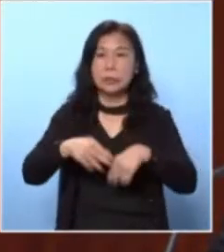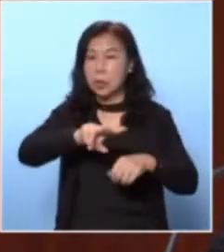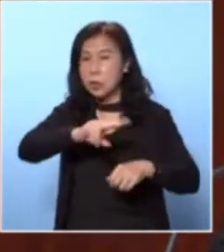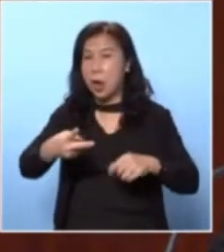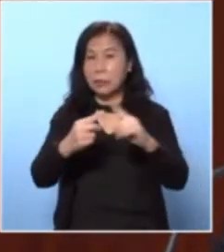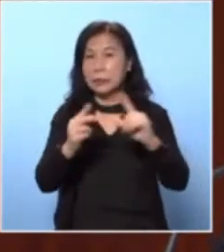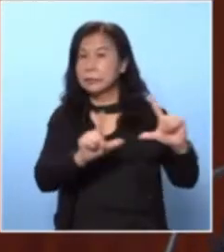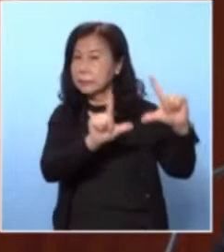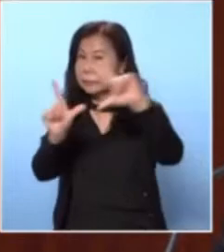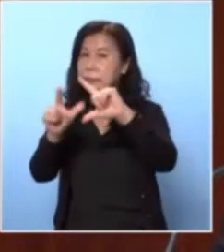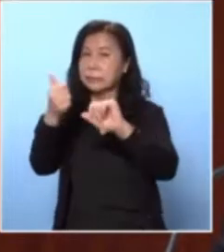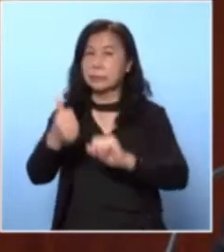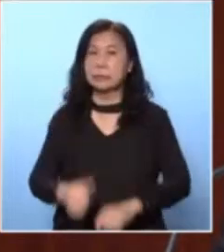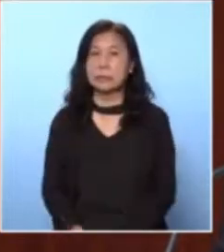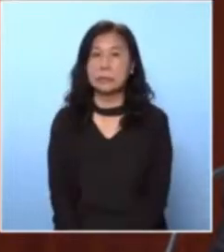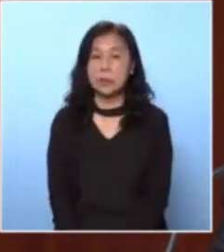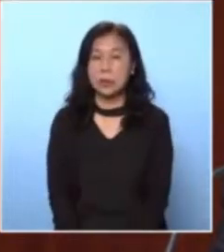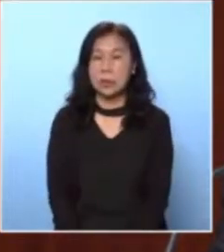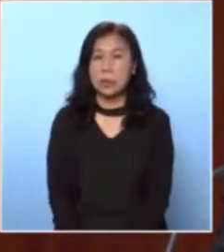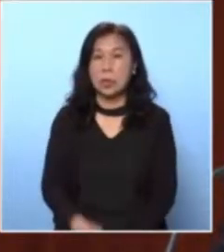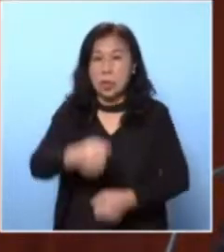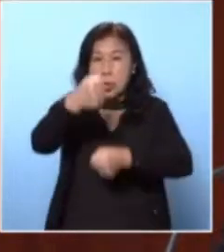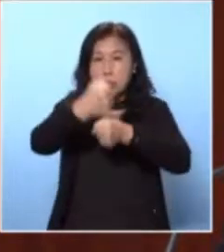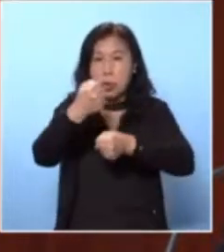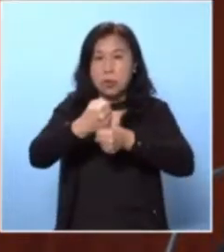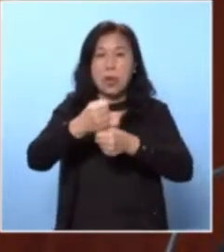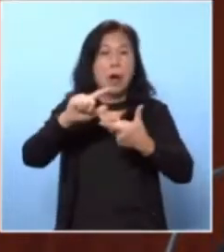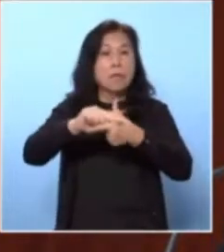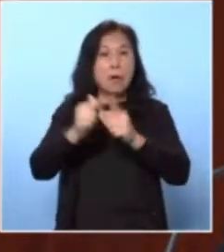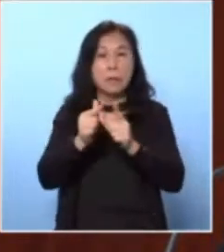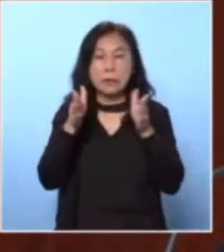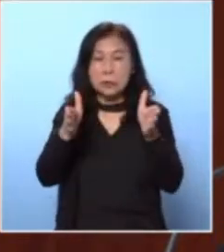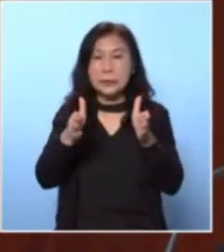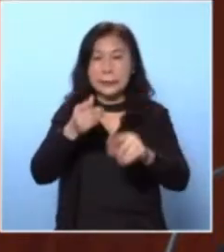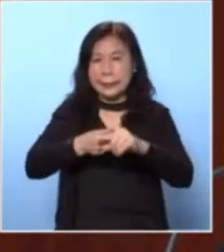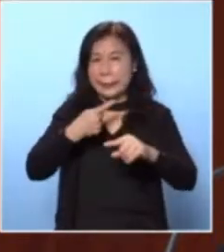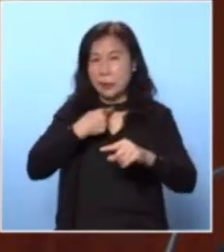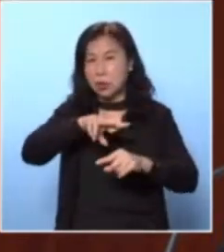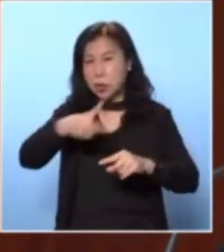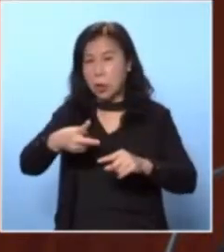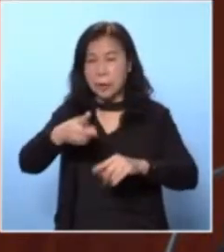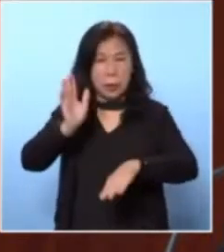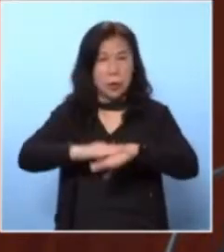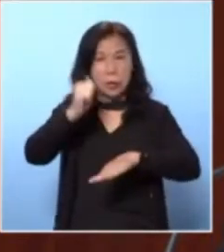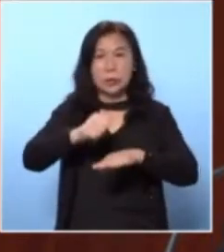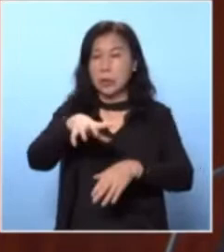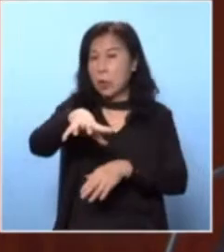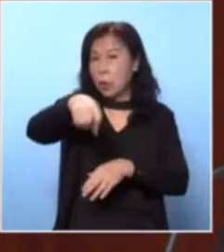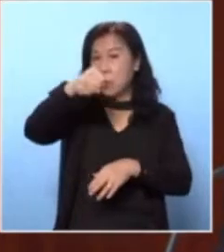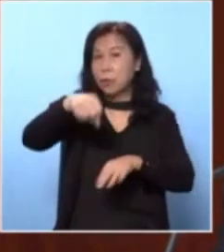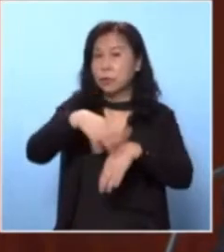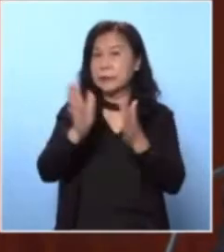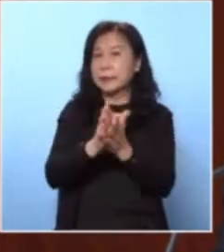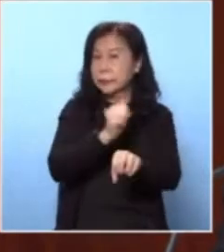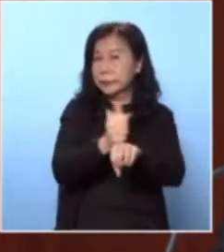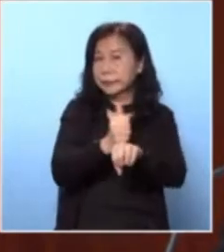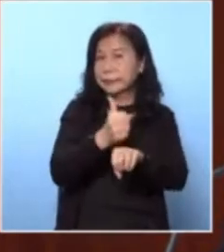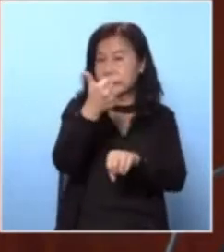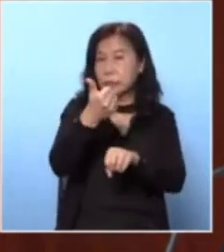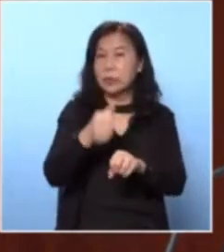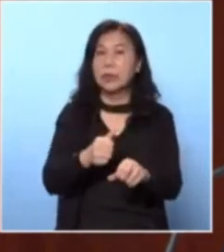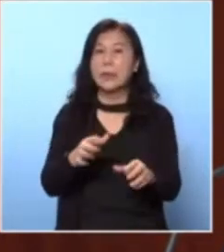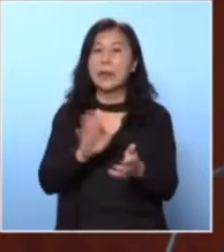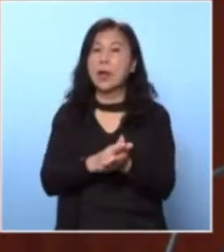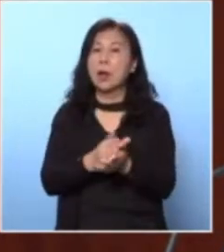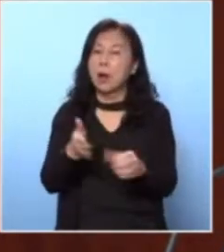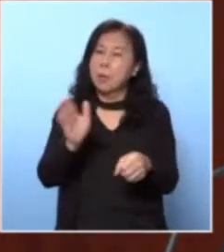the economy, and improve people's livelihoods. Our policy directions are to sharpen our edge and grasp the opportunities while